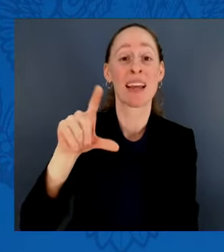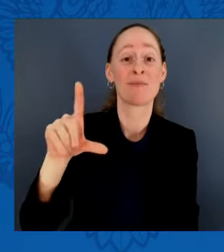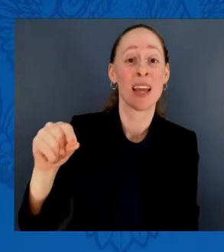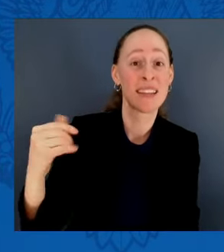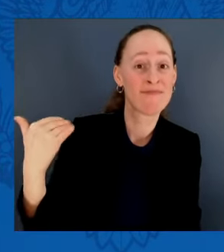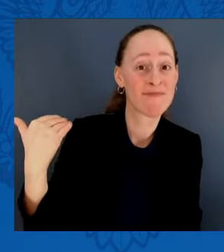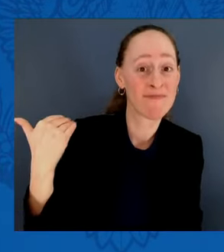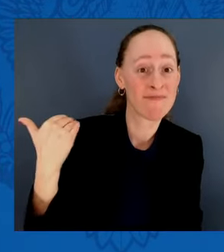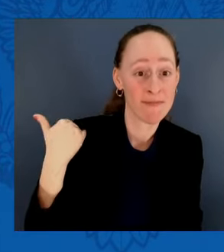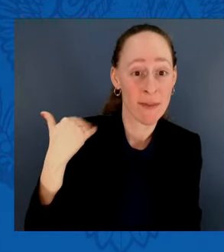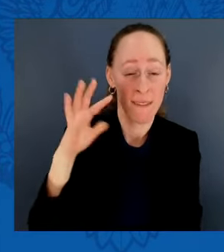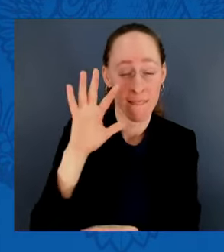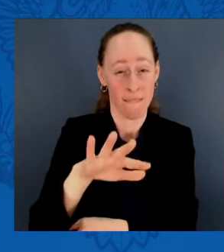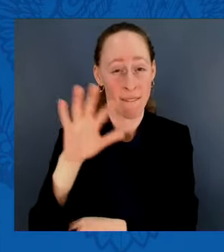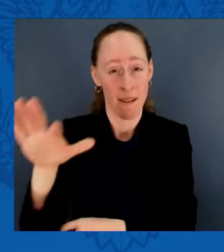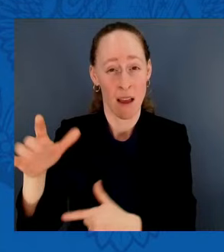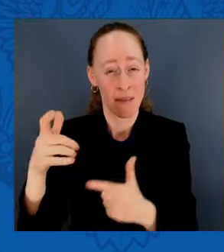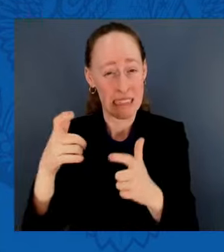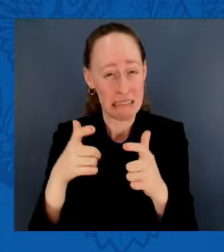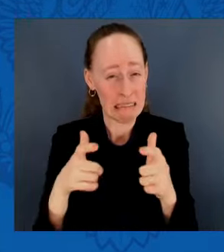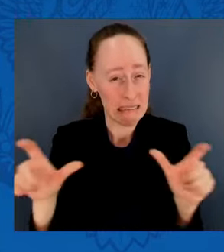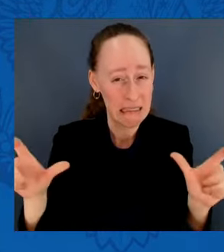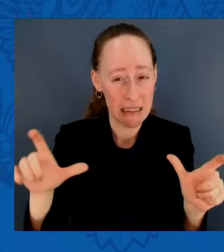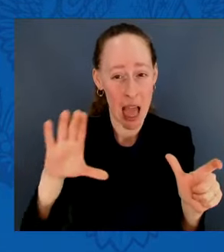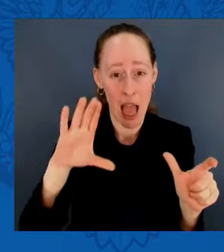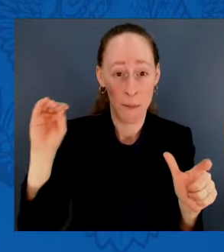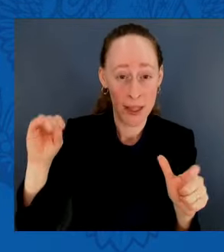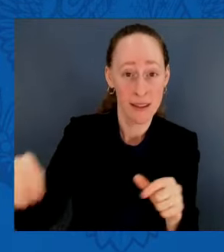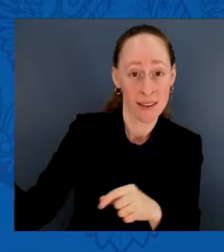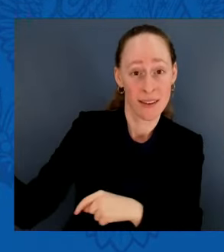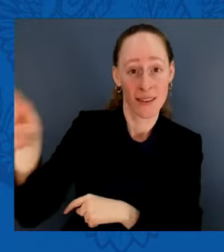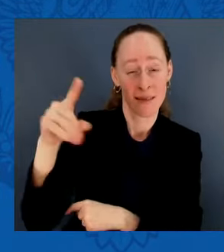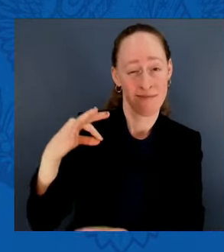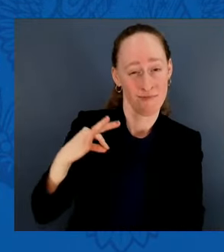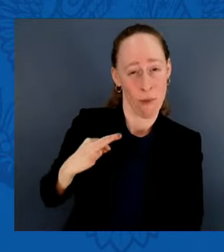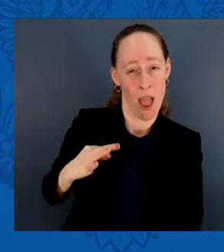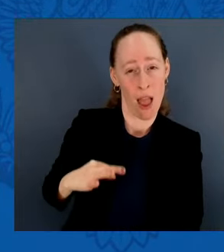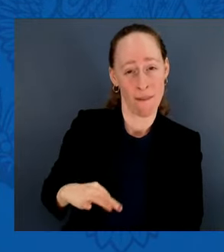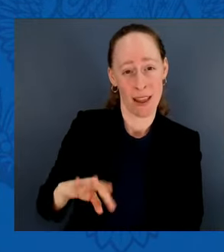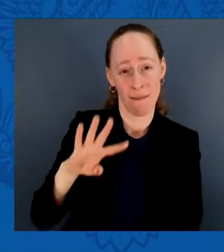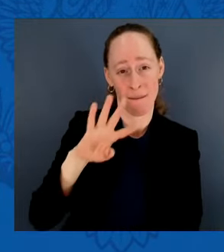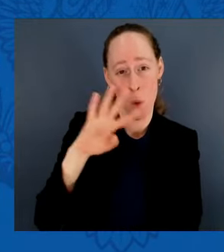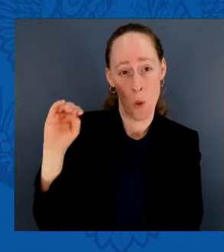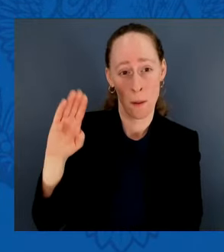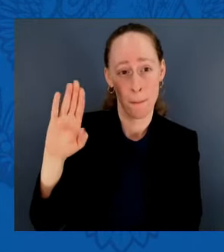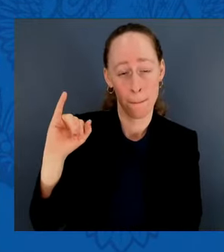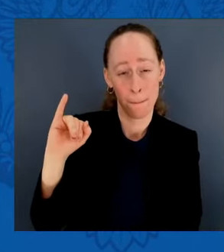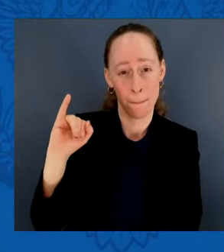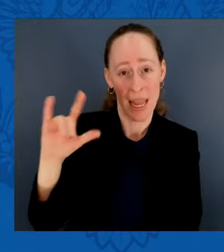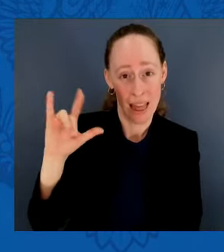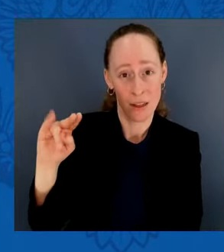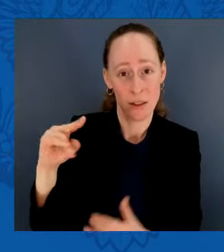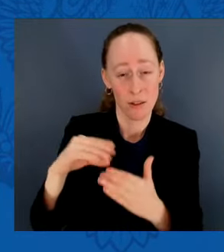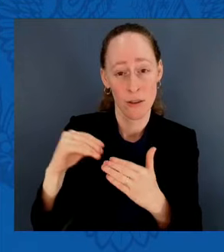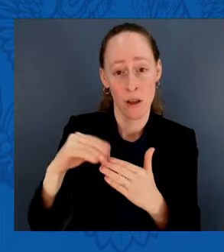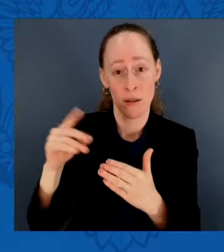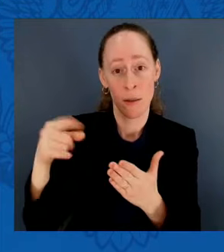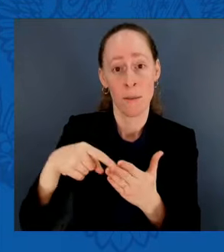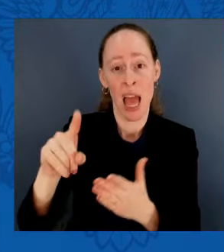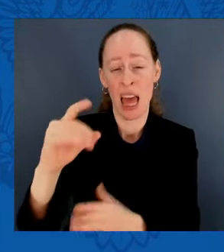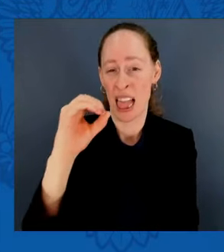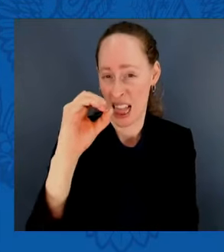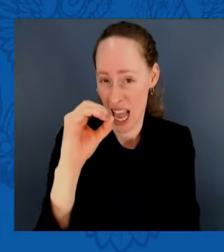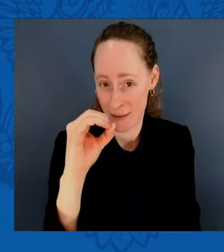federal income tax. Zero. Not anymore. Thanks to the law I wrote and we signed, big companies have to pay a minimum of